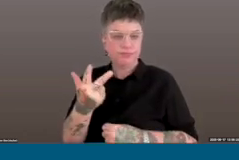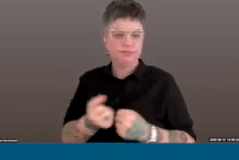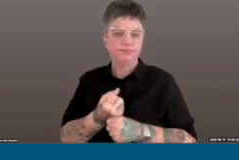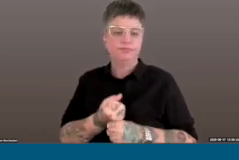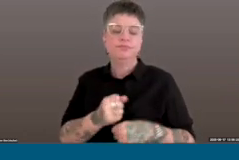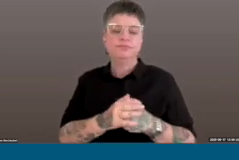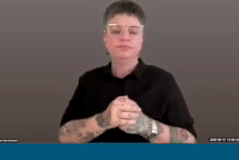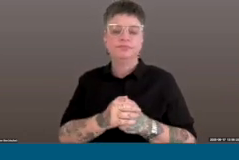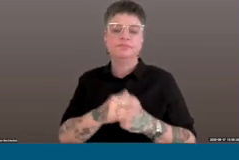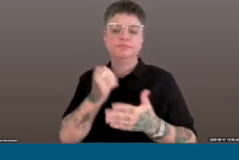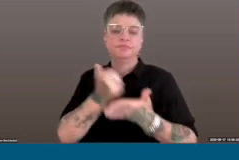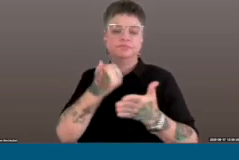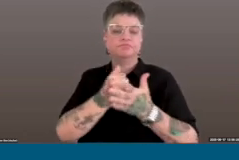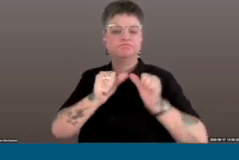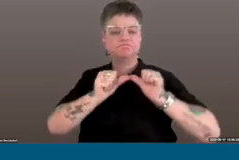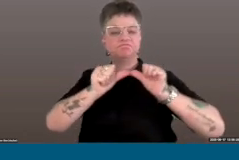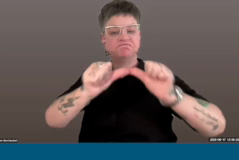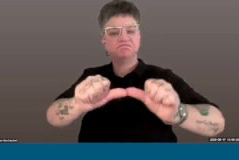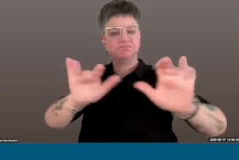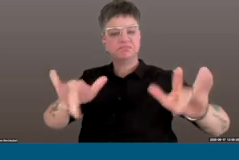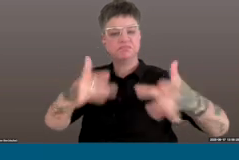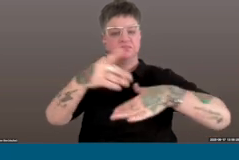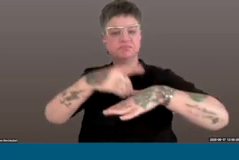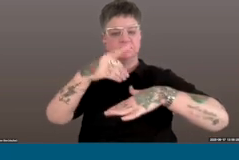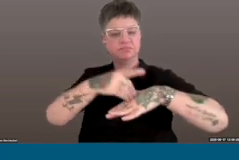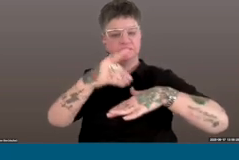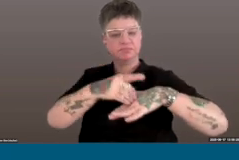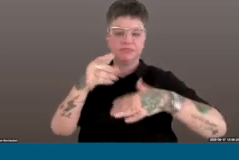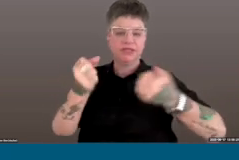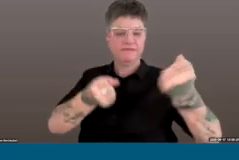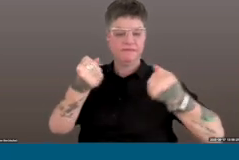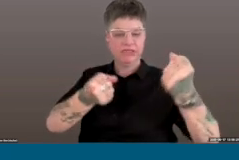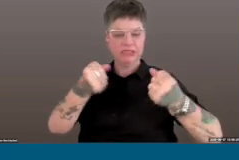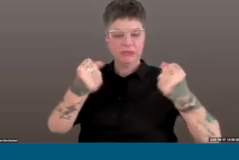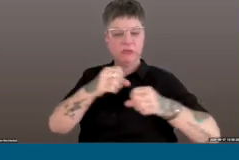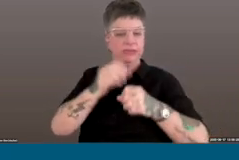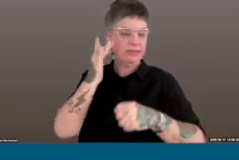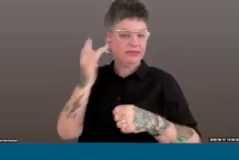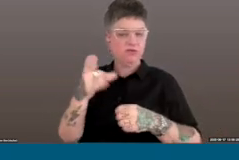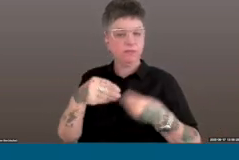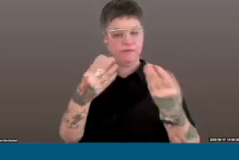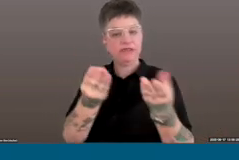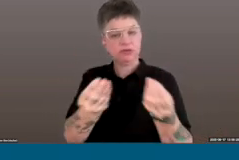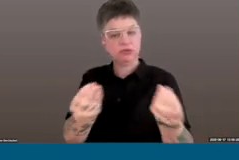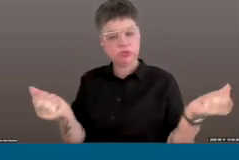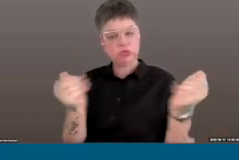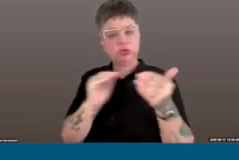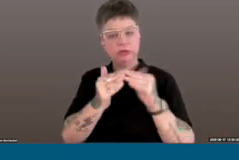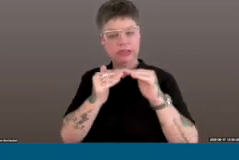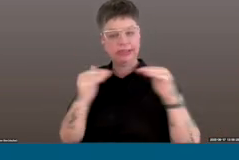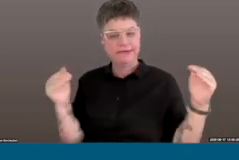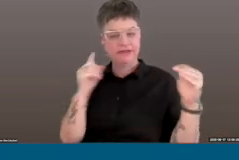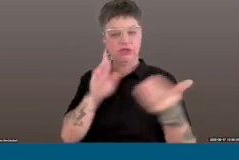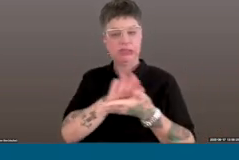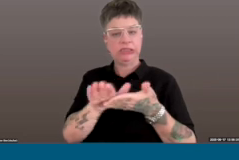can help sustain and grow the light-duty zero-emission vehicle market in California and provide solutions at the community level for clean